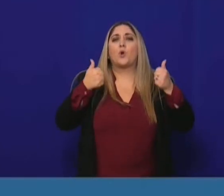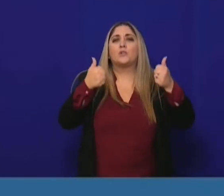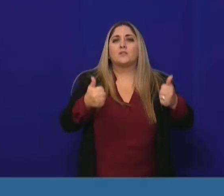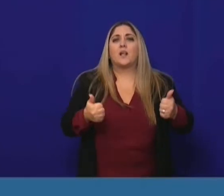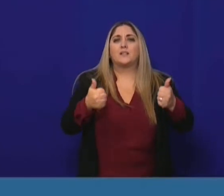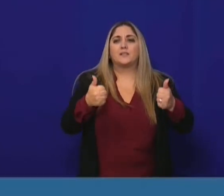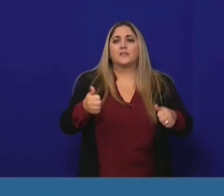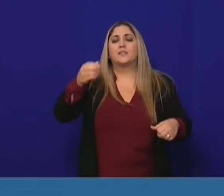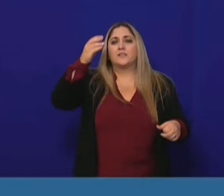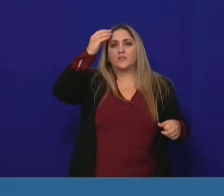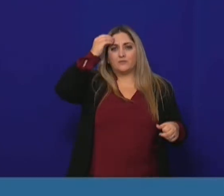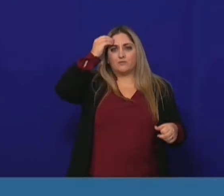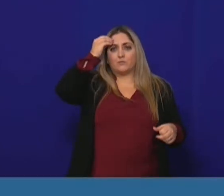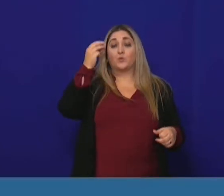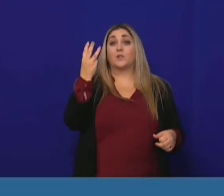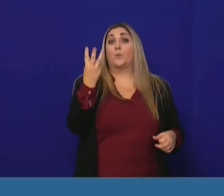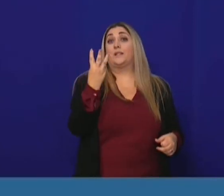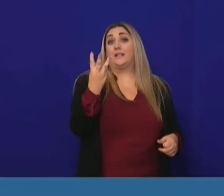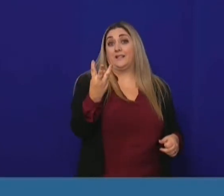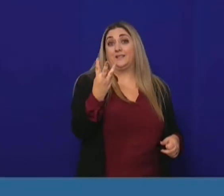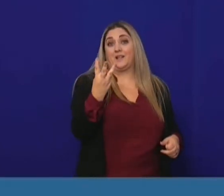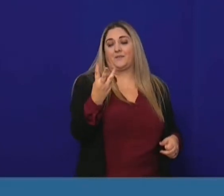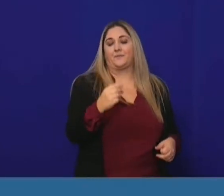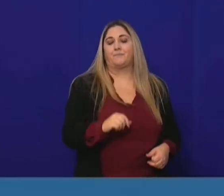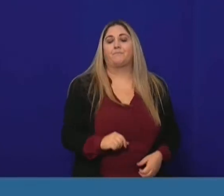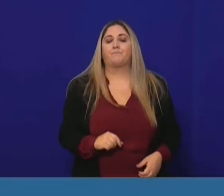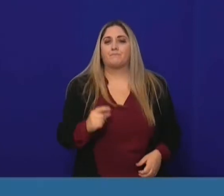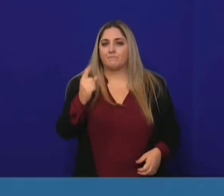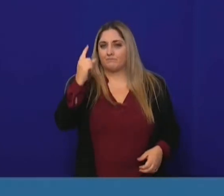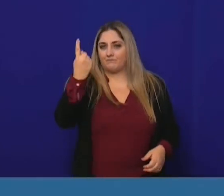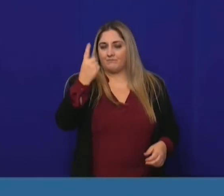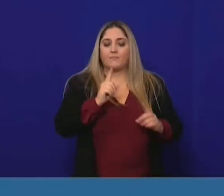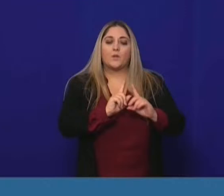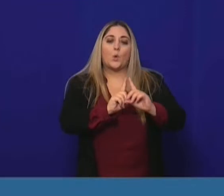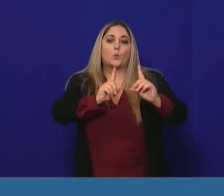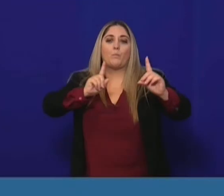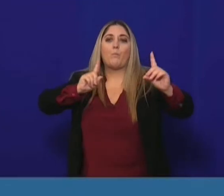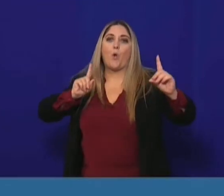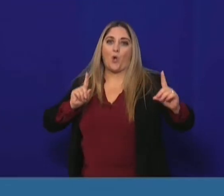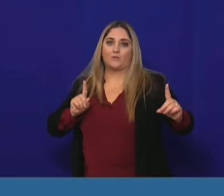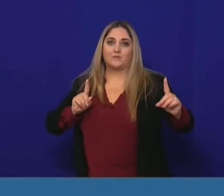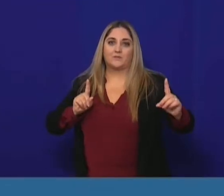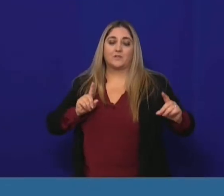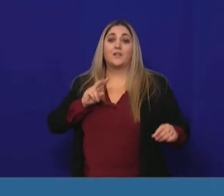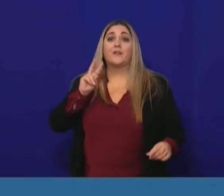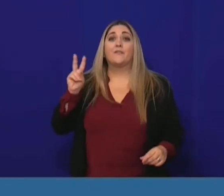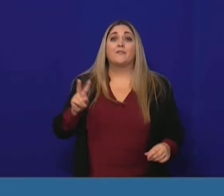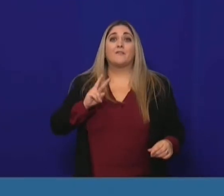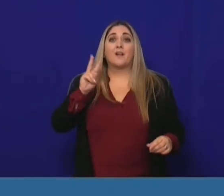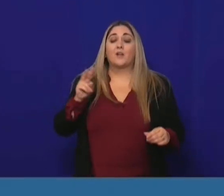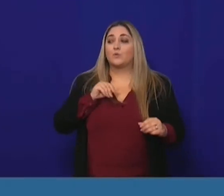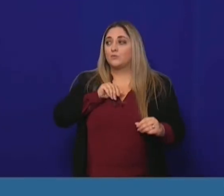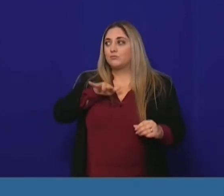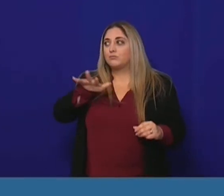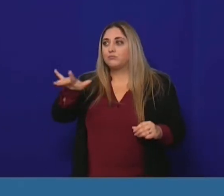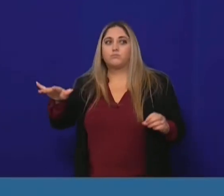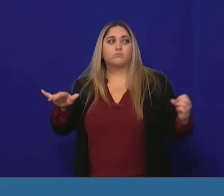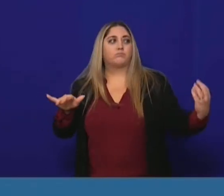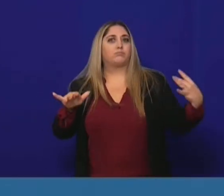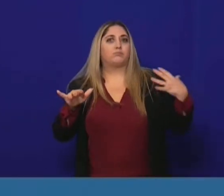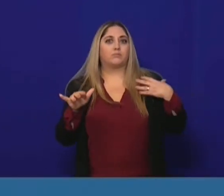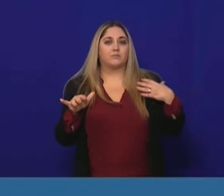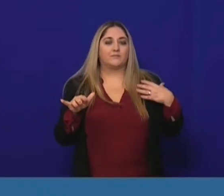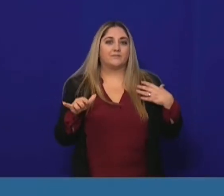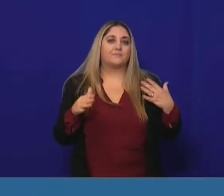sodi ta' l-ewwel waħda hija physical distancing, dan nafu li huwa virus li jittieħed minn persuna għall-oħra. Nafu